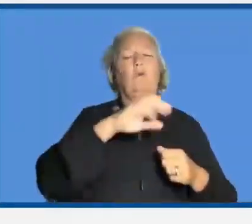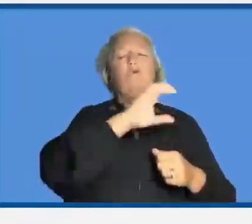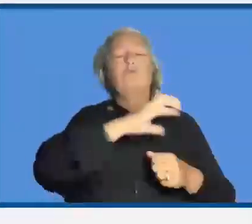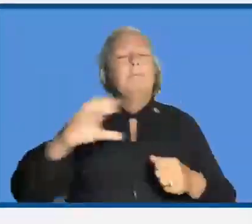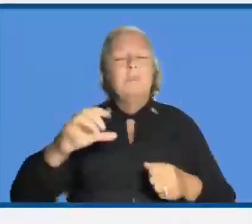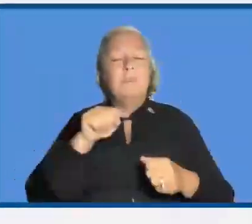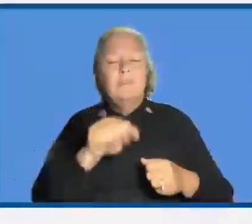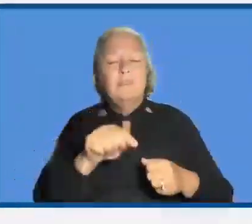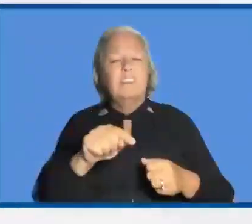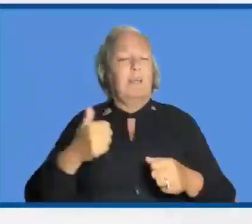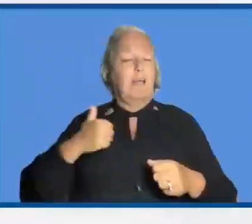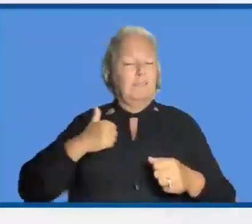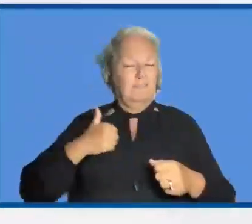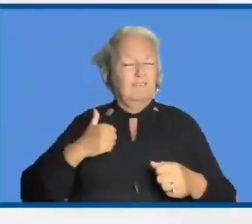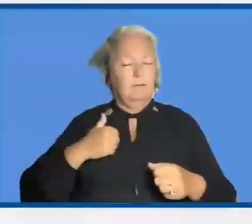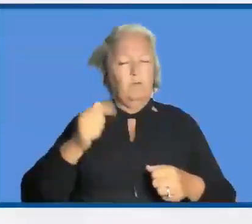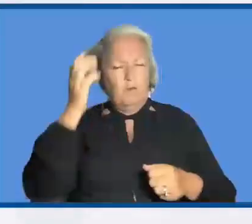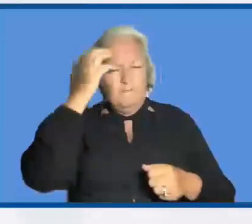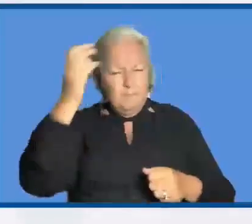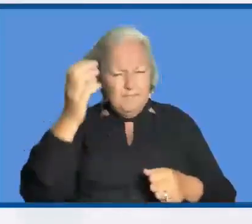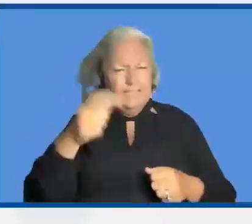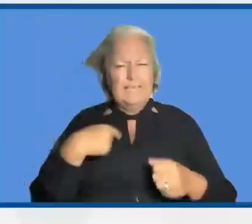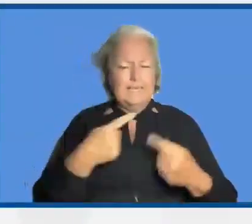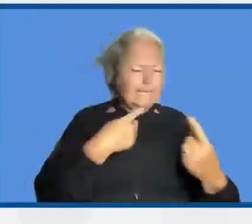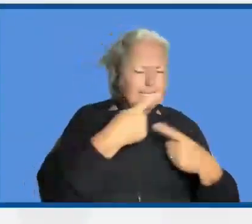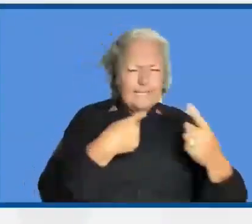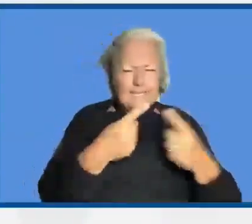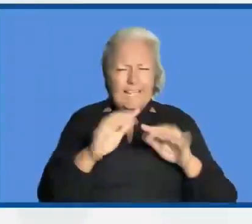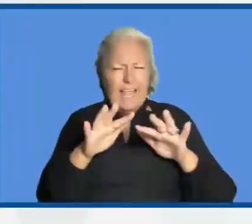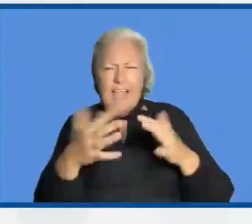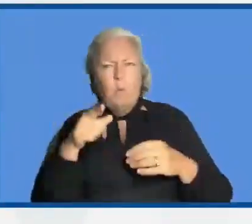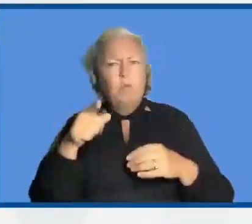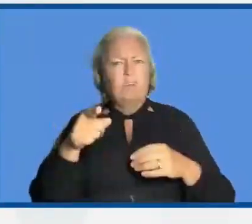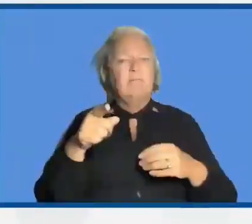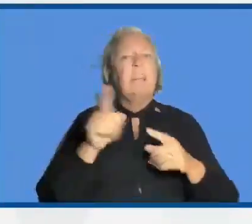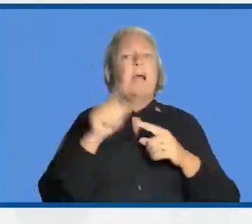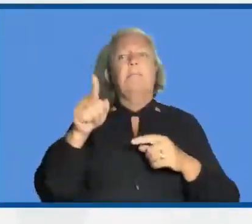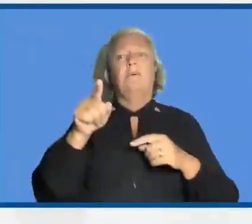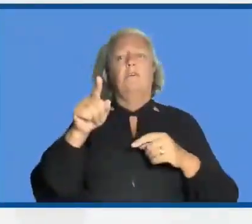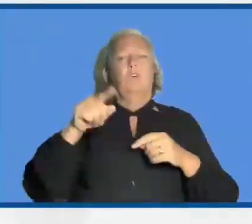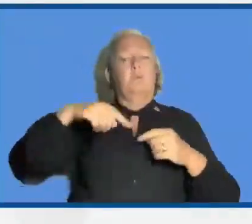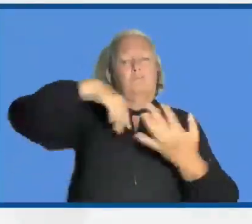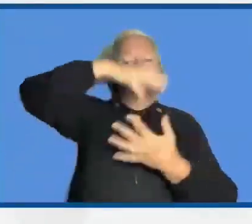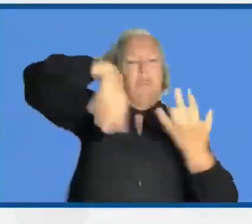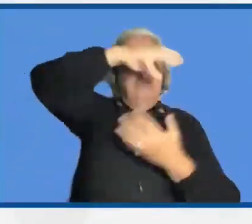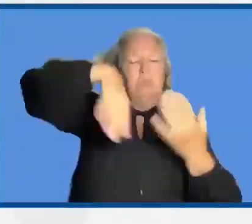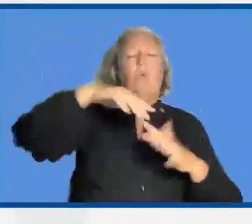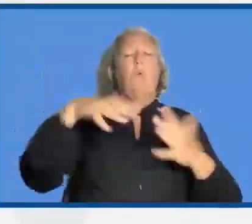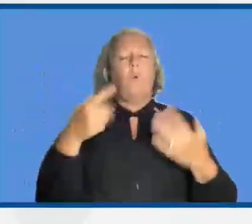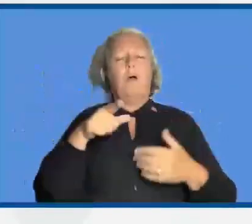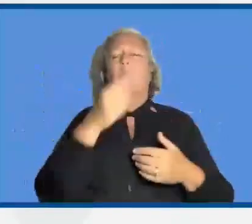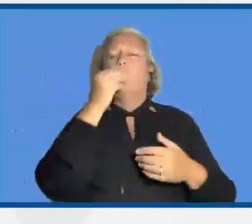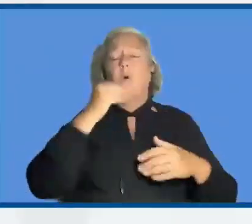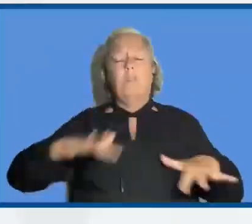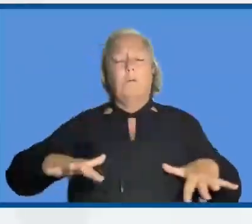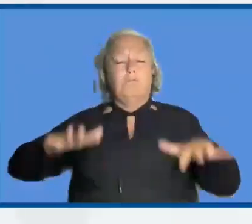for and respond to natural disasters such as hurricanes and floods. The program is one example